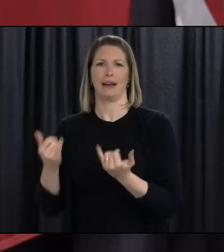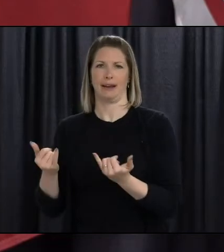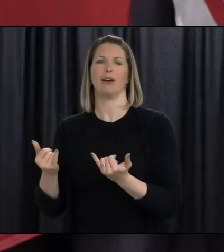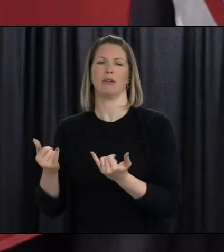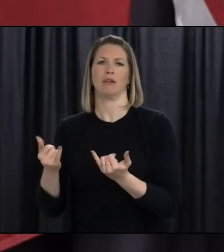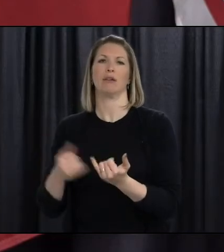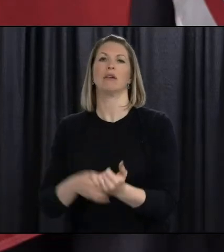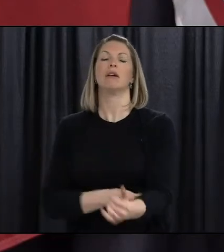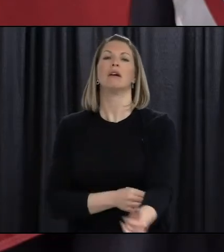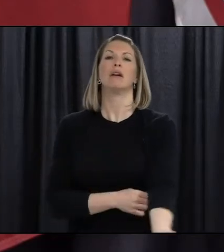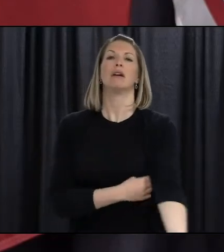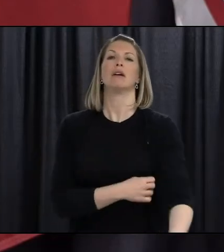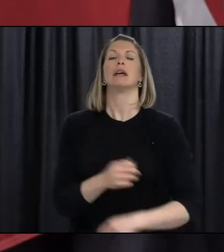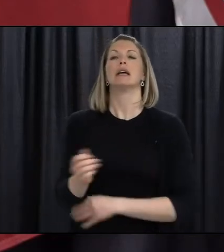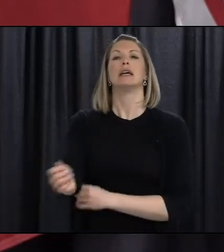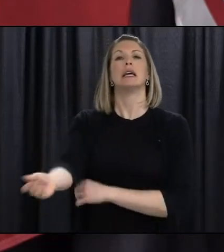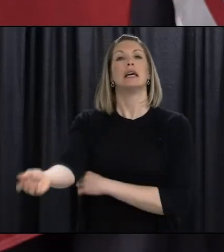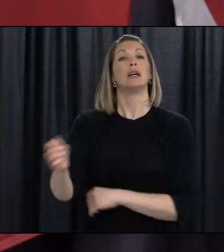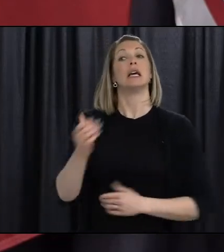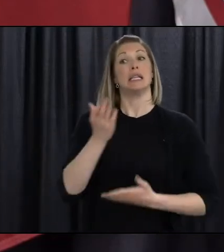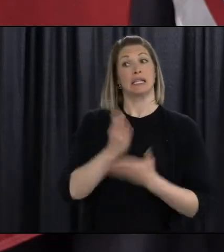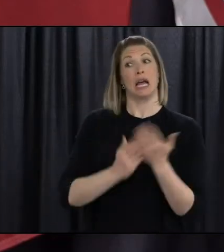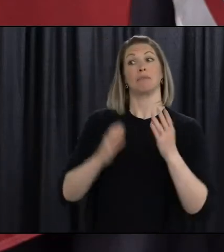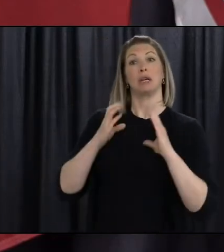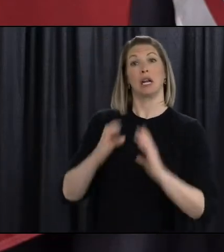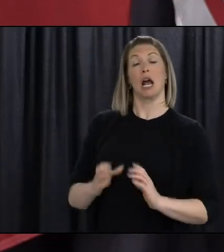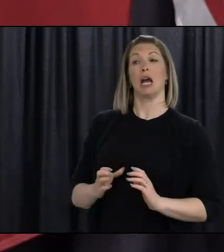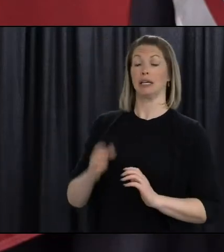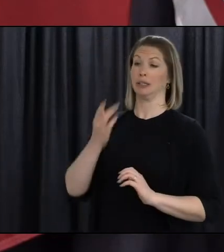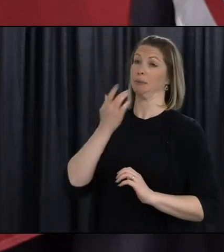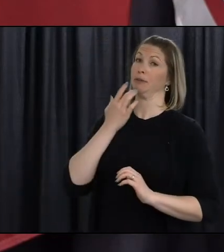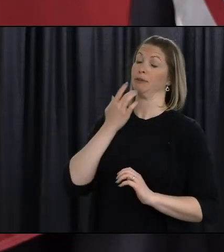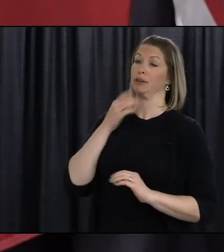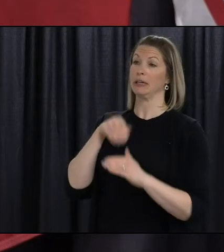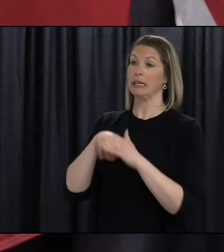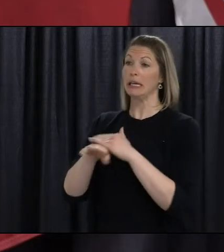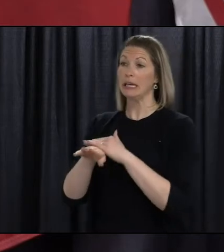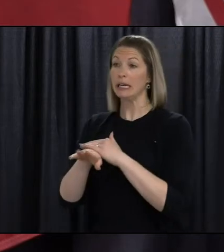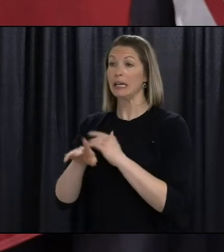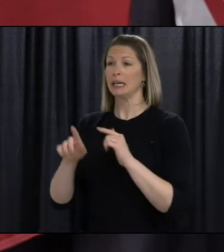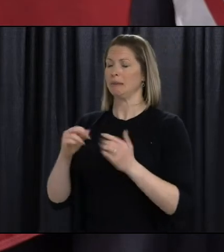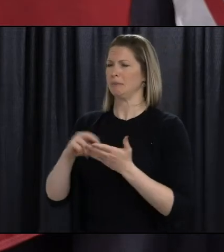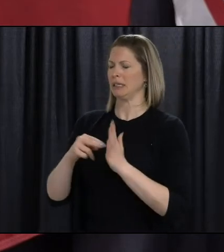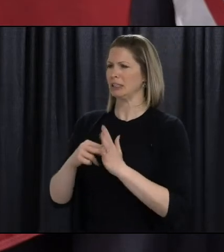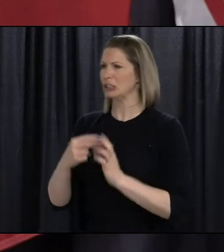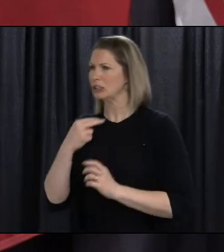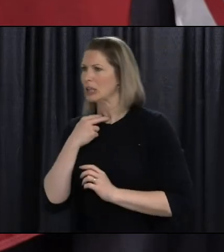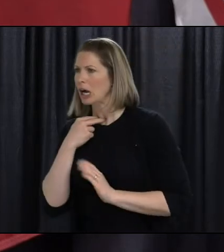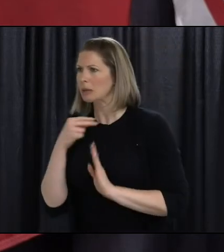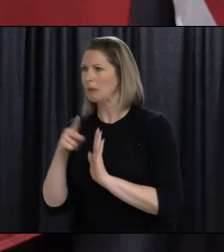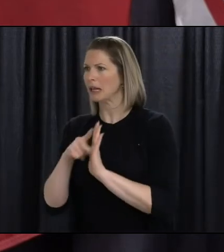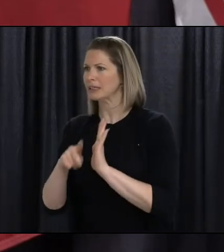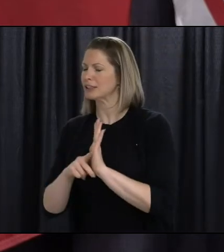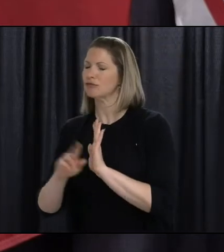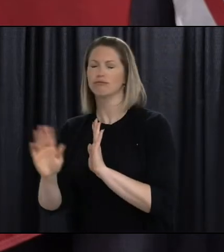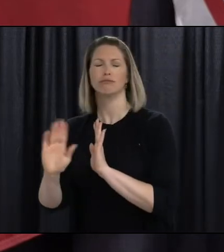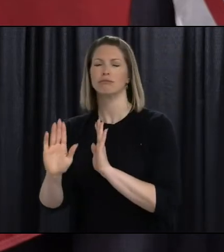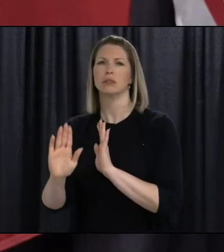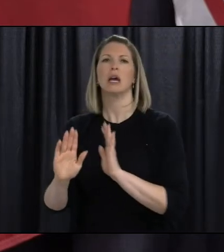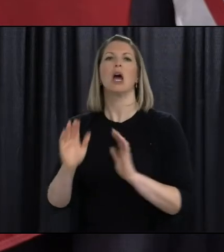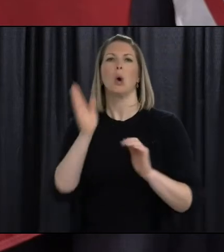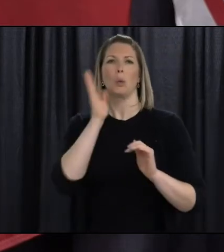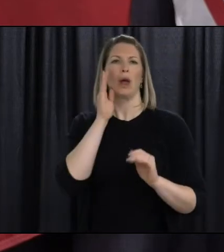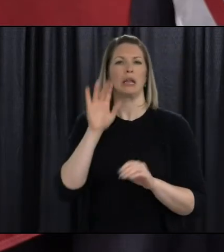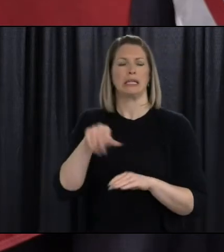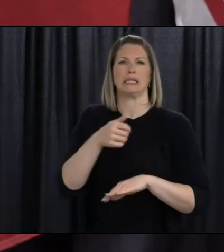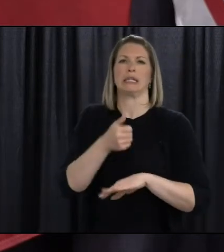even clients that use businesses often refer to as red tape reduction. So we'll be putting a portal in place for businesses